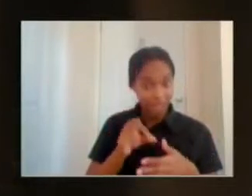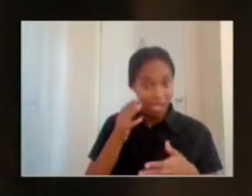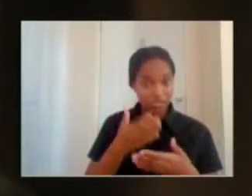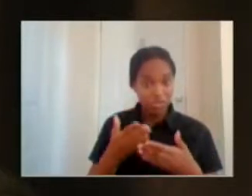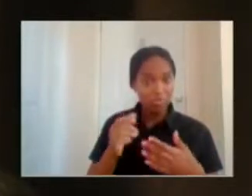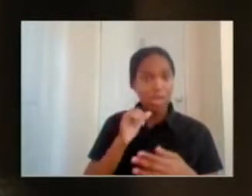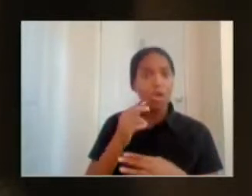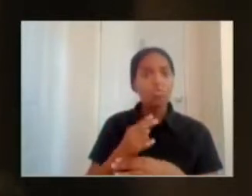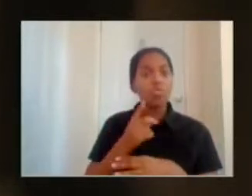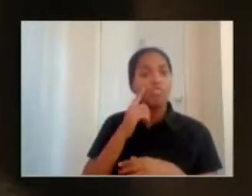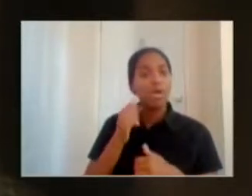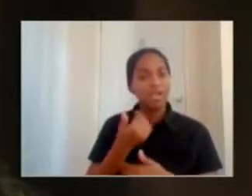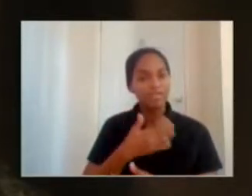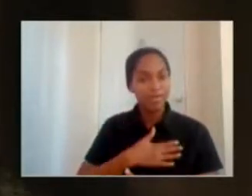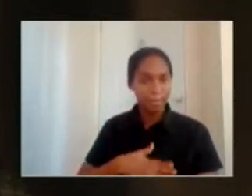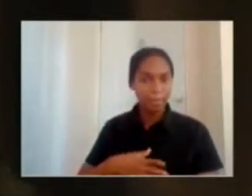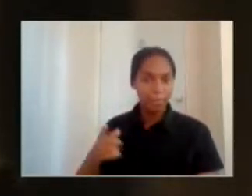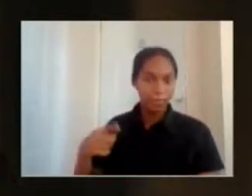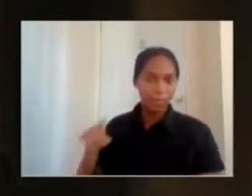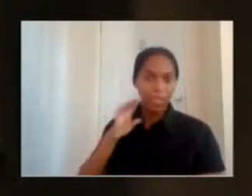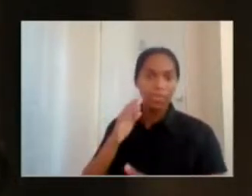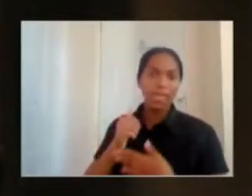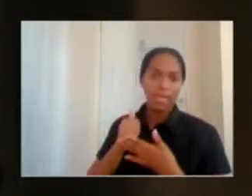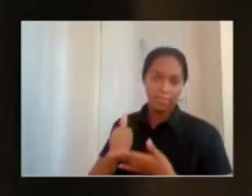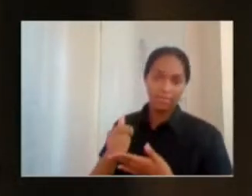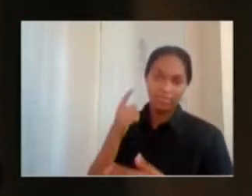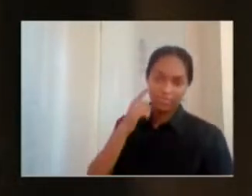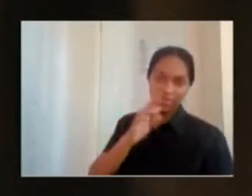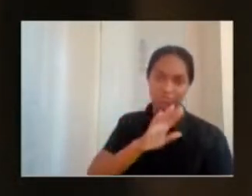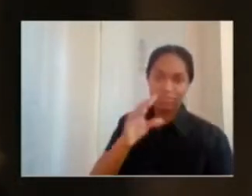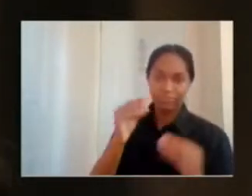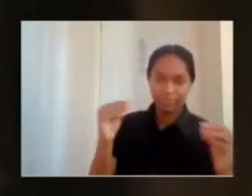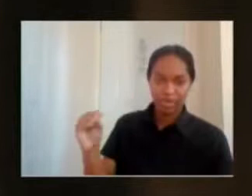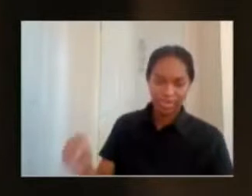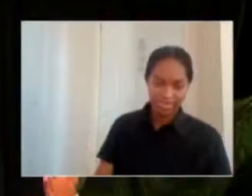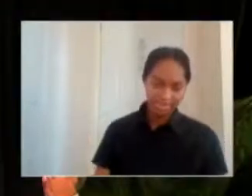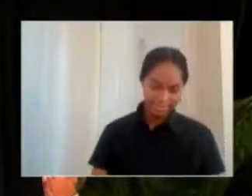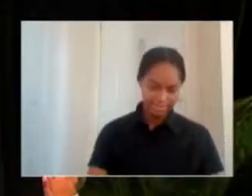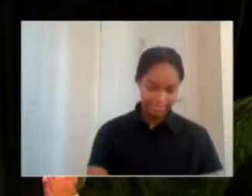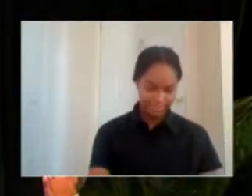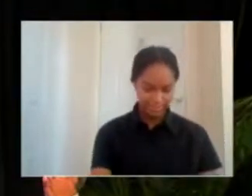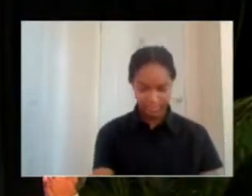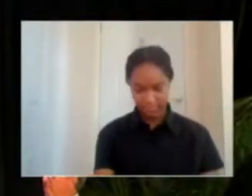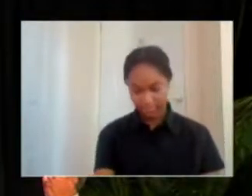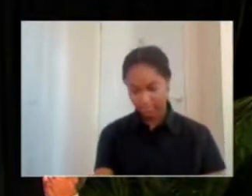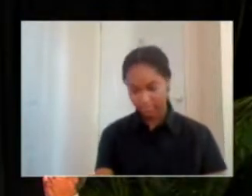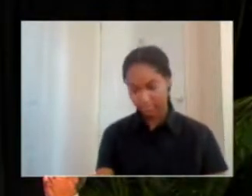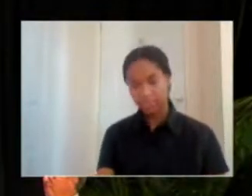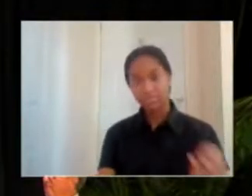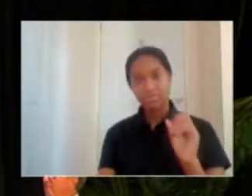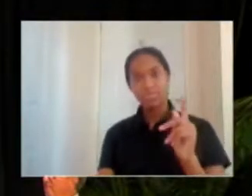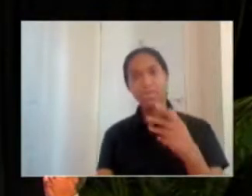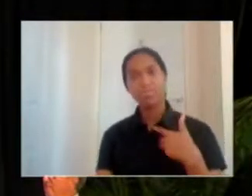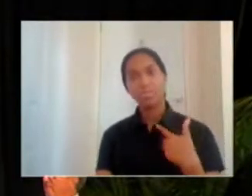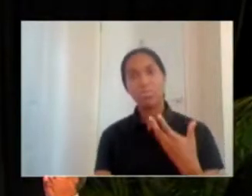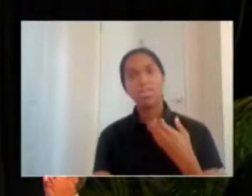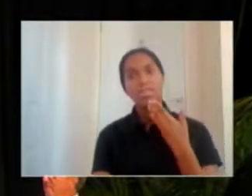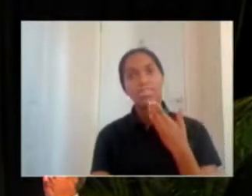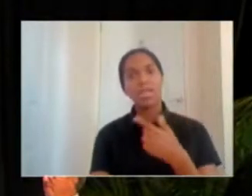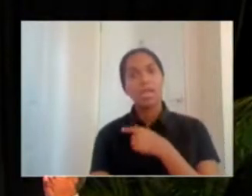then I think that will be really helpful for market. Okay. All right. Well, I want to thank our